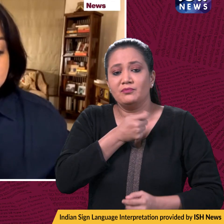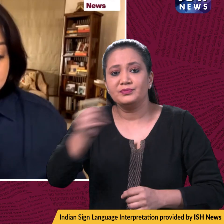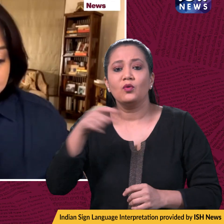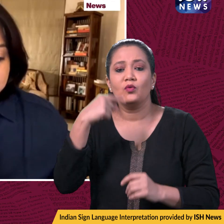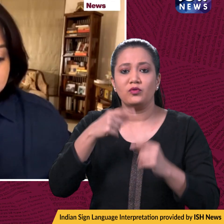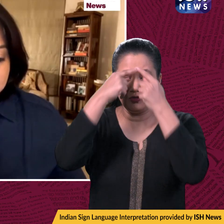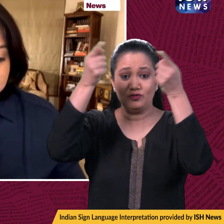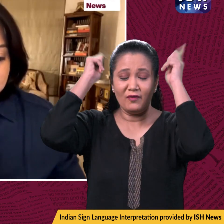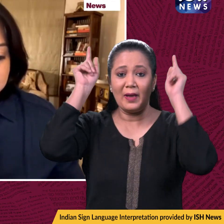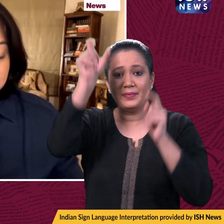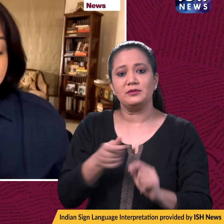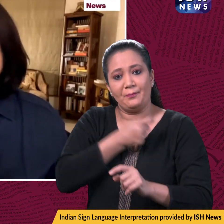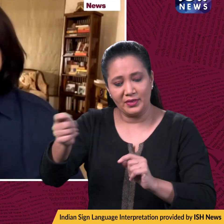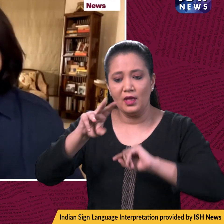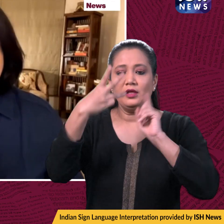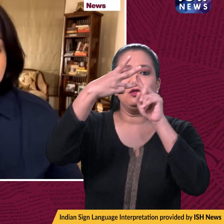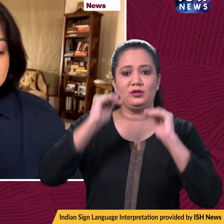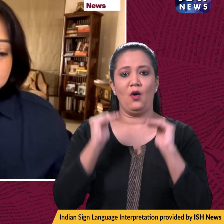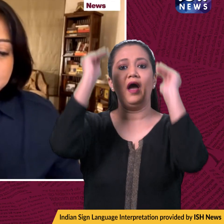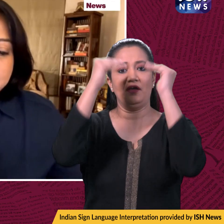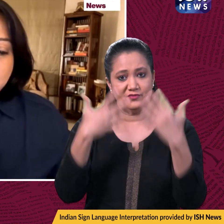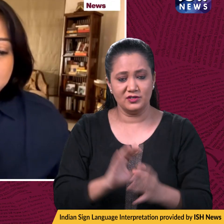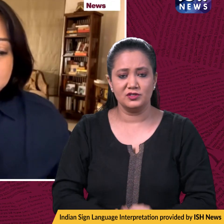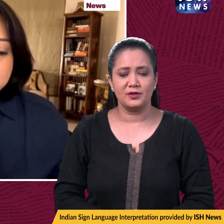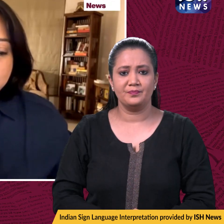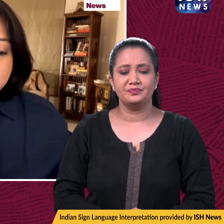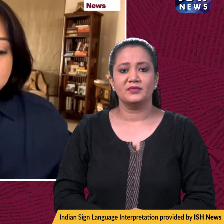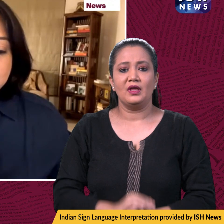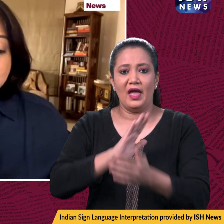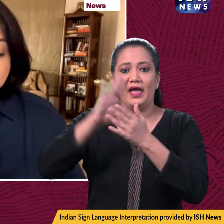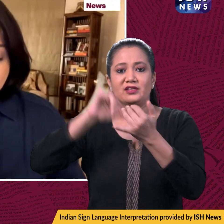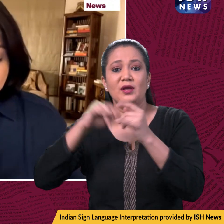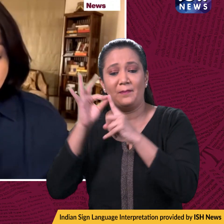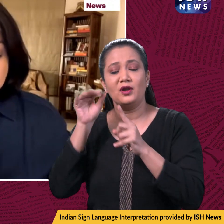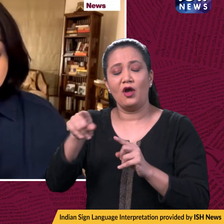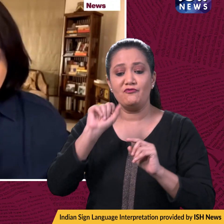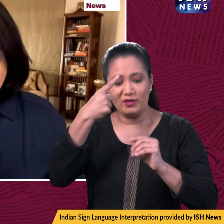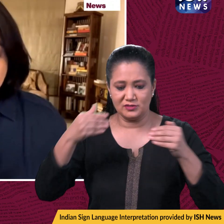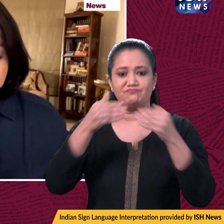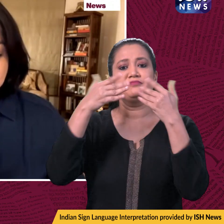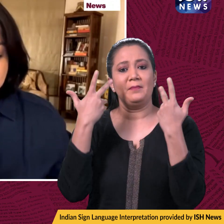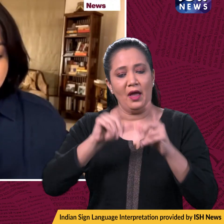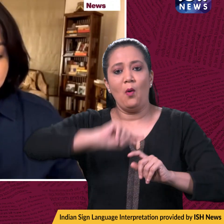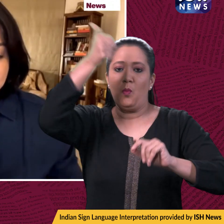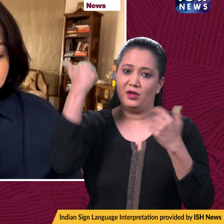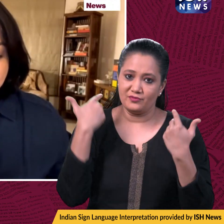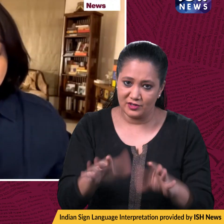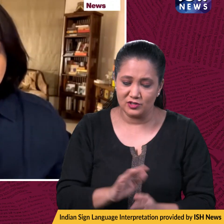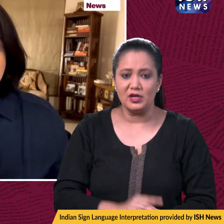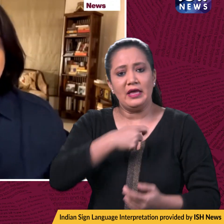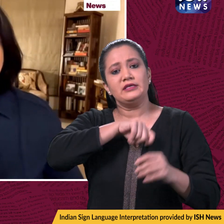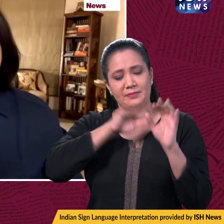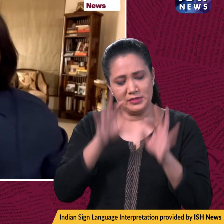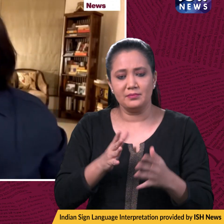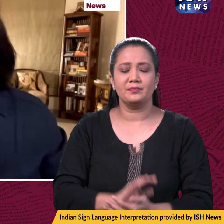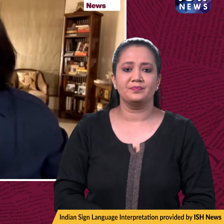defeating the Slovakian counterpart. Meanwhile, Indian shuttler HS Pranoy won the 1st round of the BWF World Championship